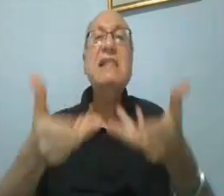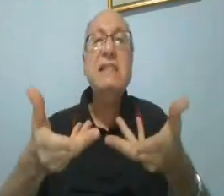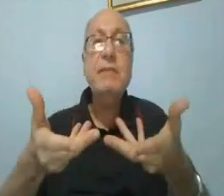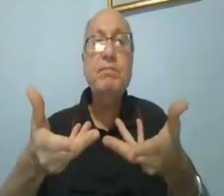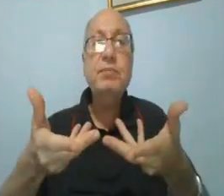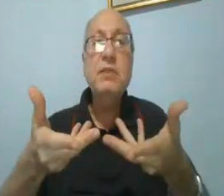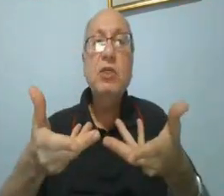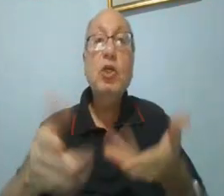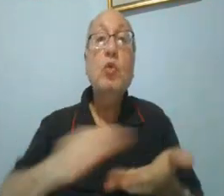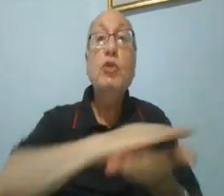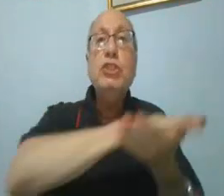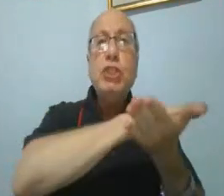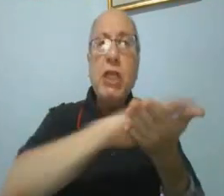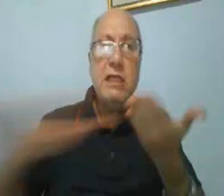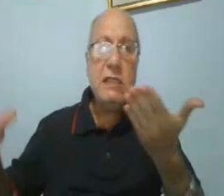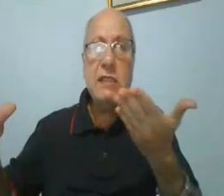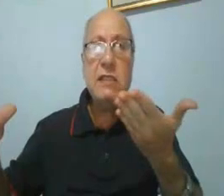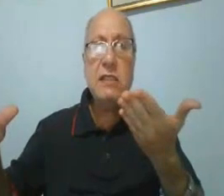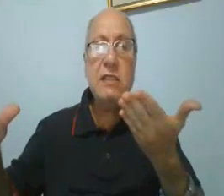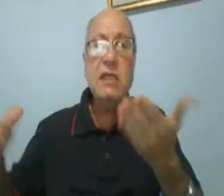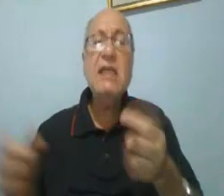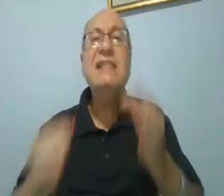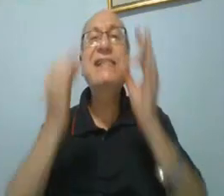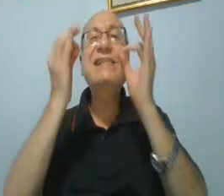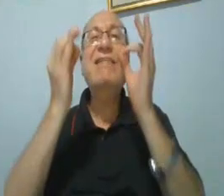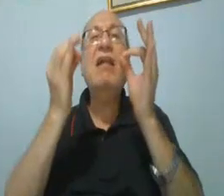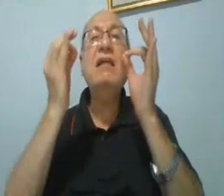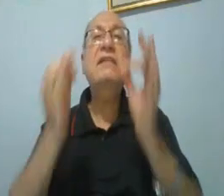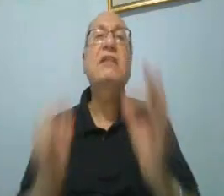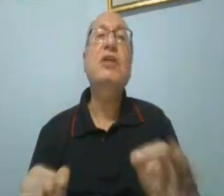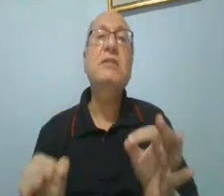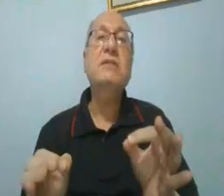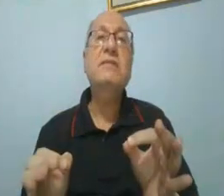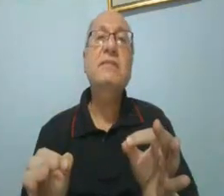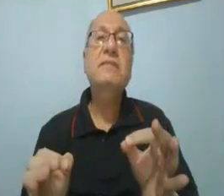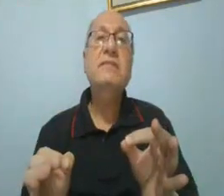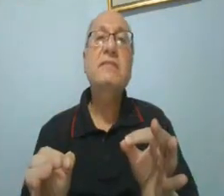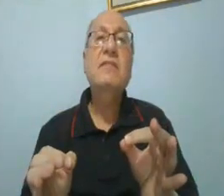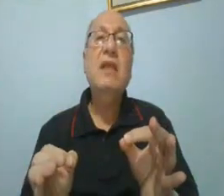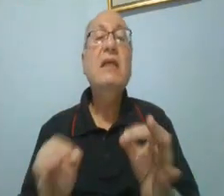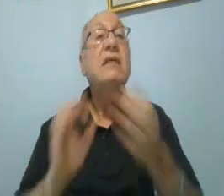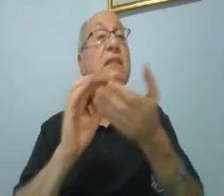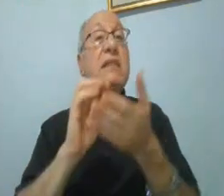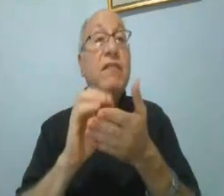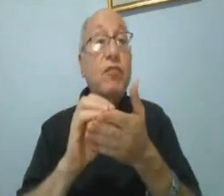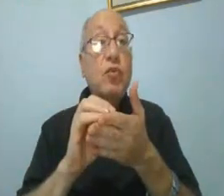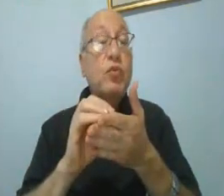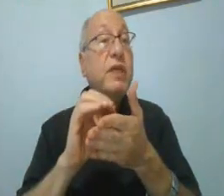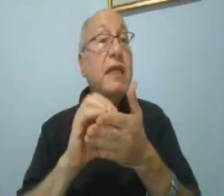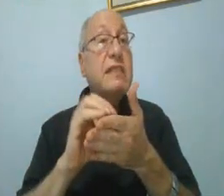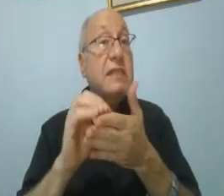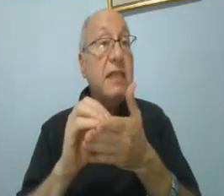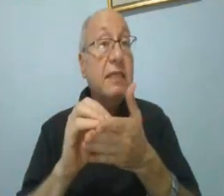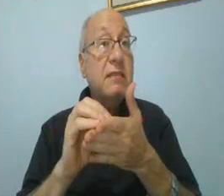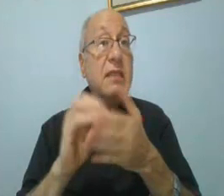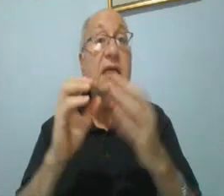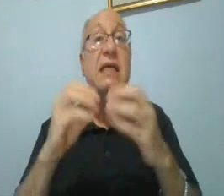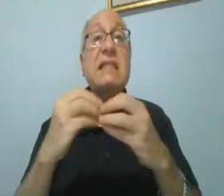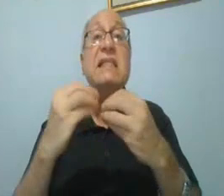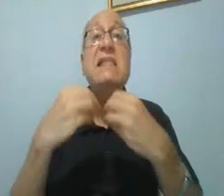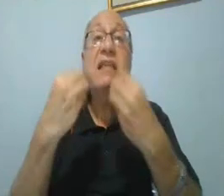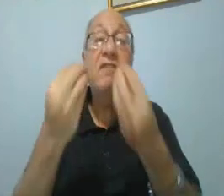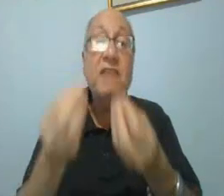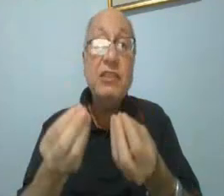the next step, which is sterilization. Therefore, we can say